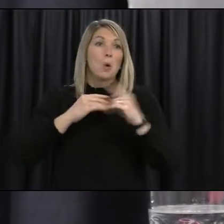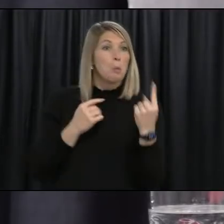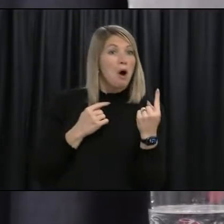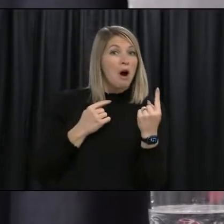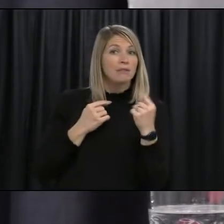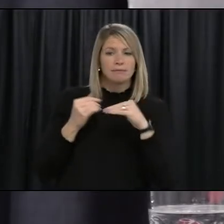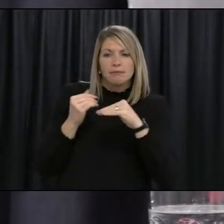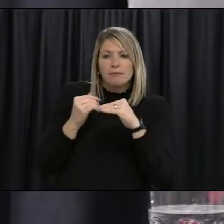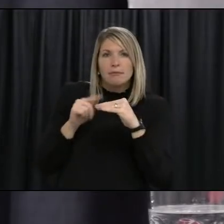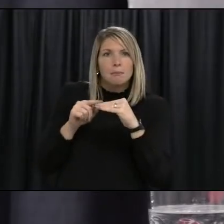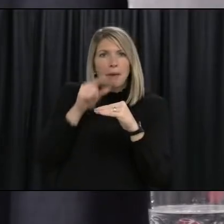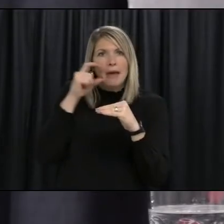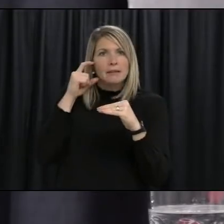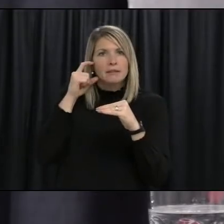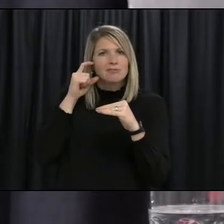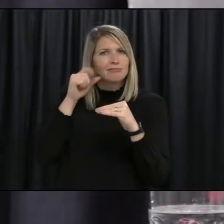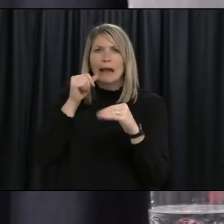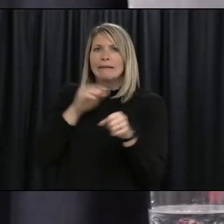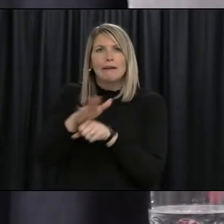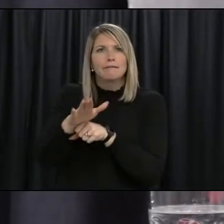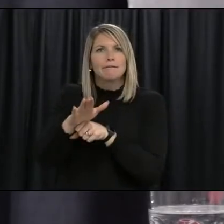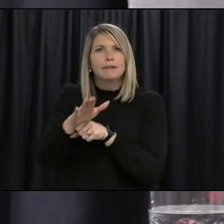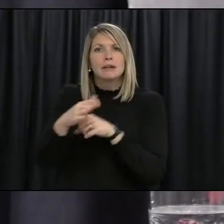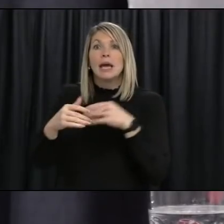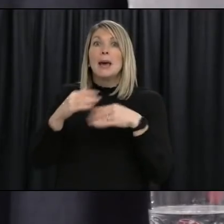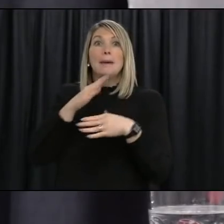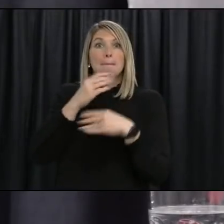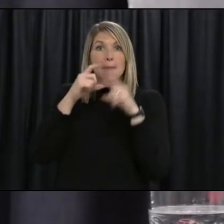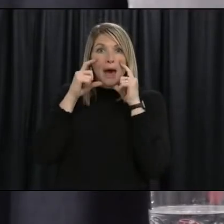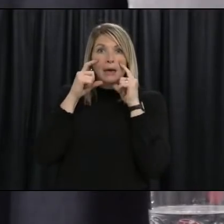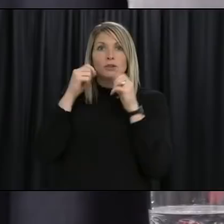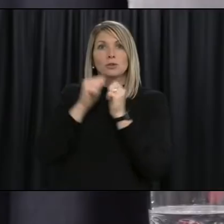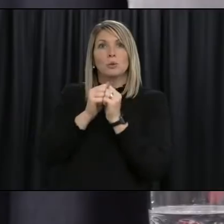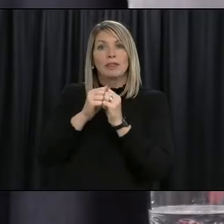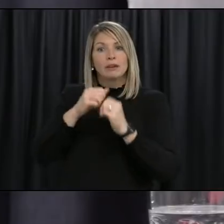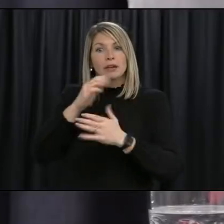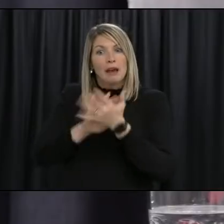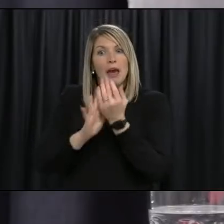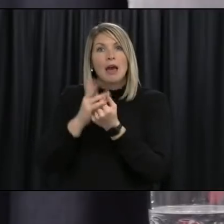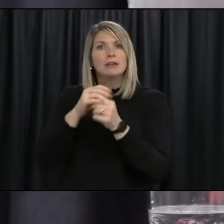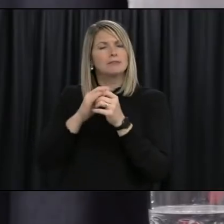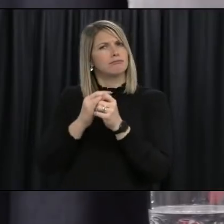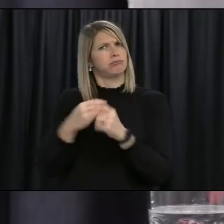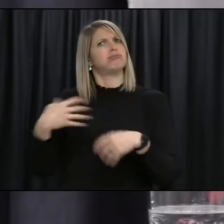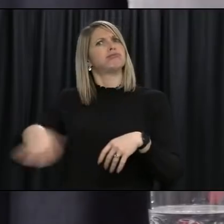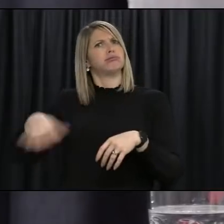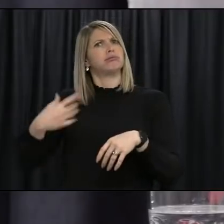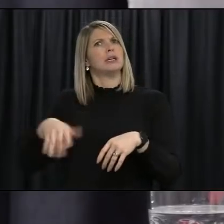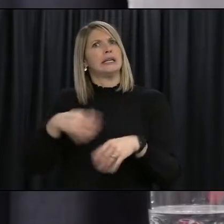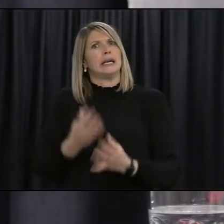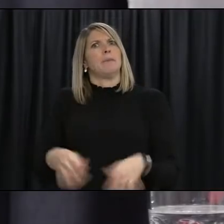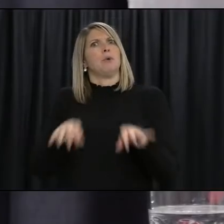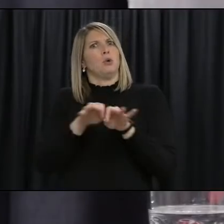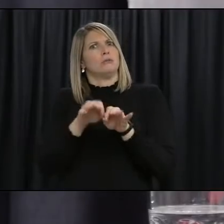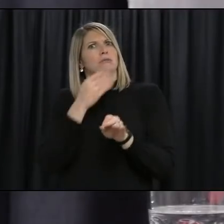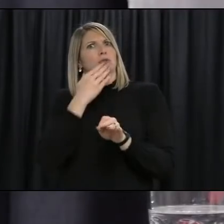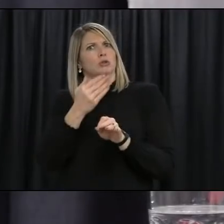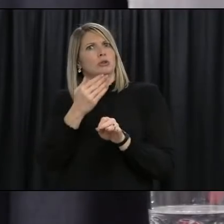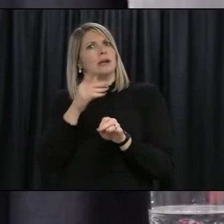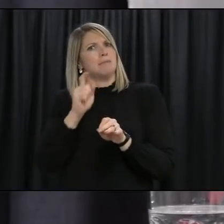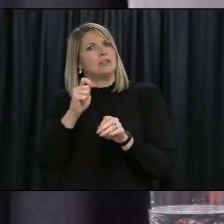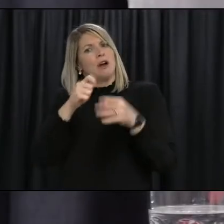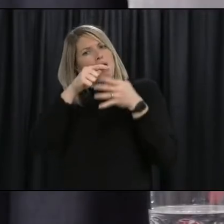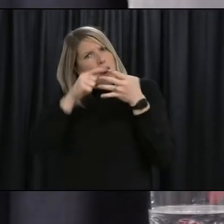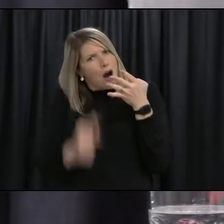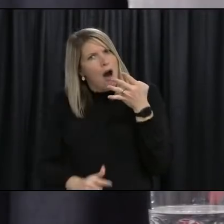travel restrictions, it's the importance of being responsible with your isolation, it's about wearing masks in